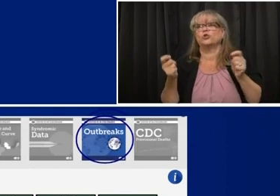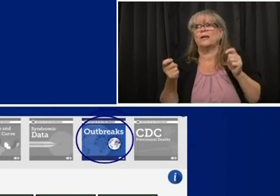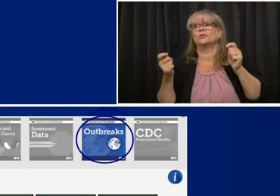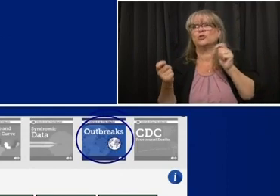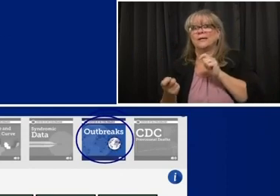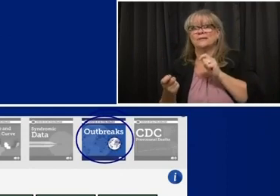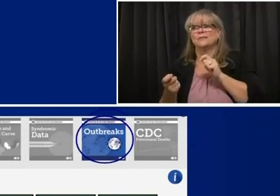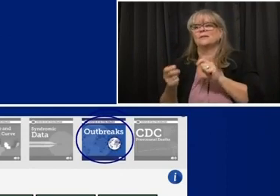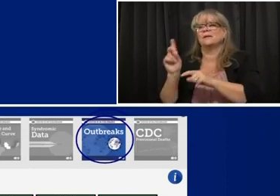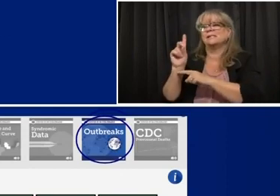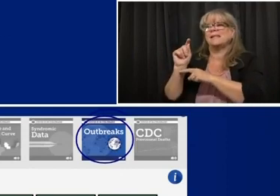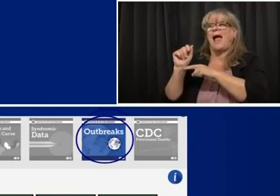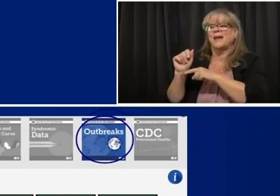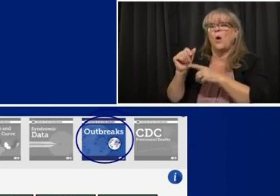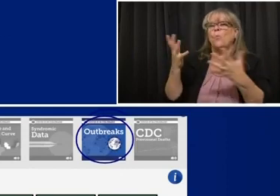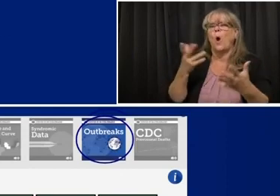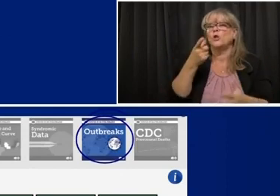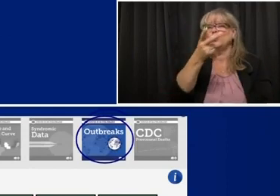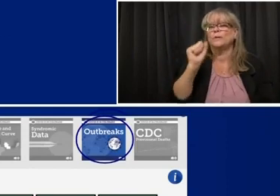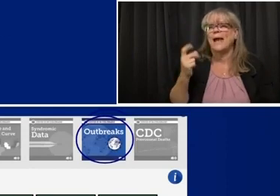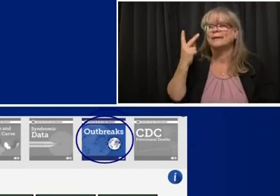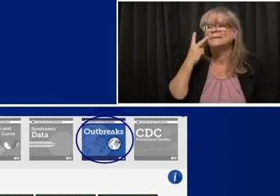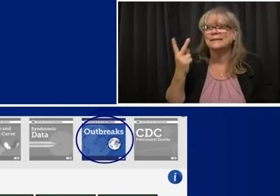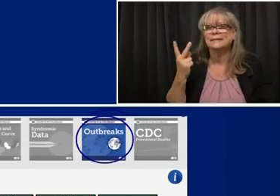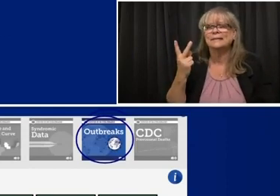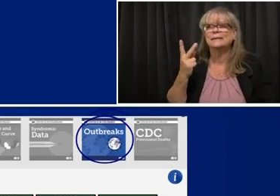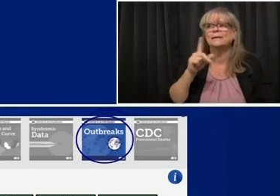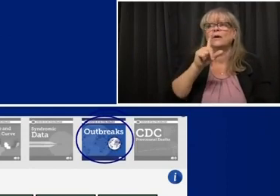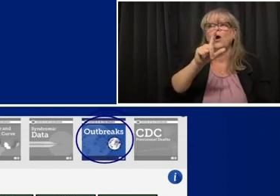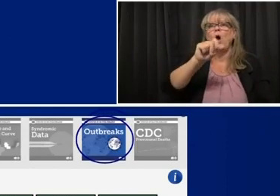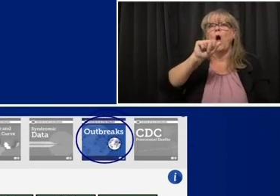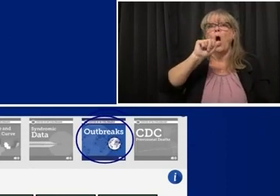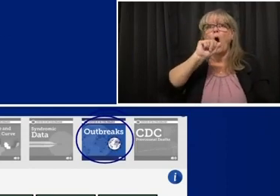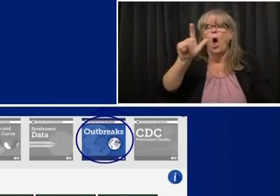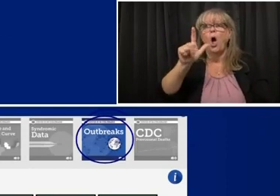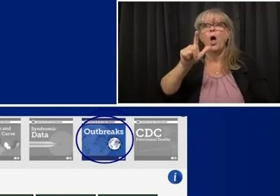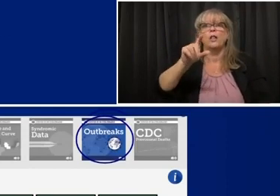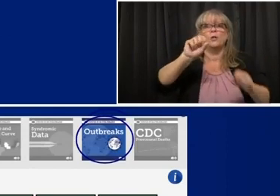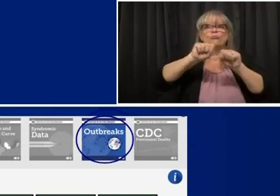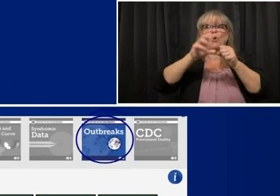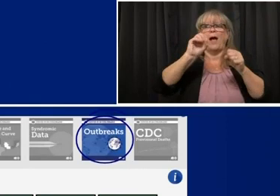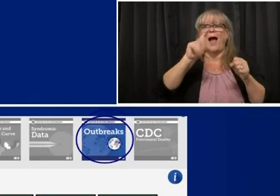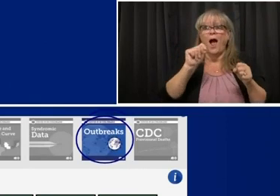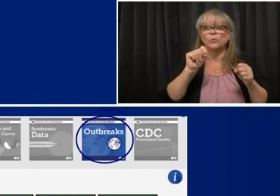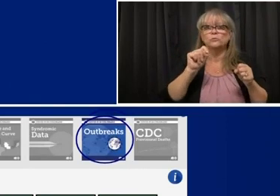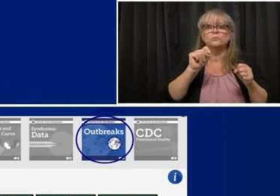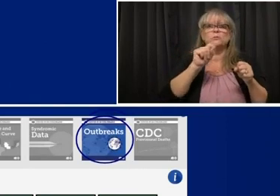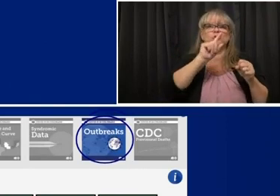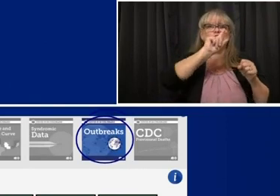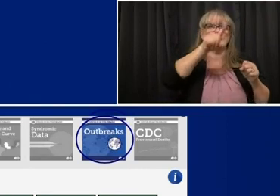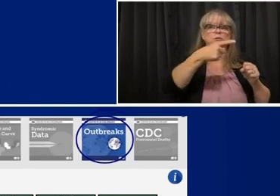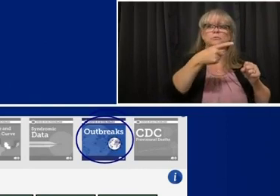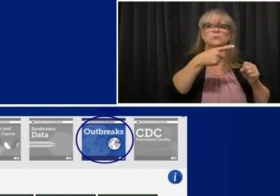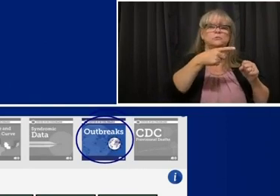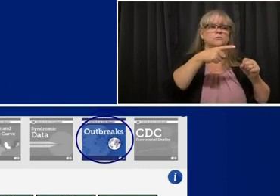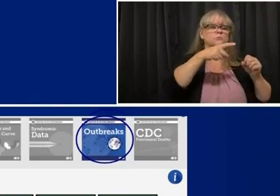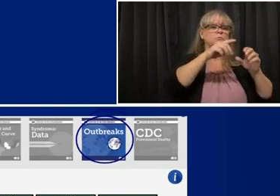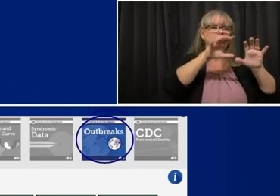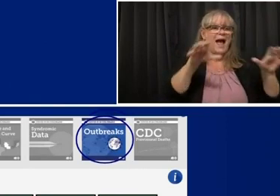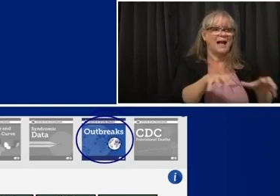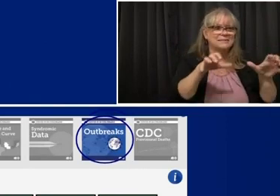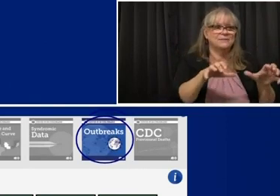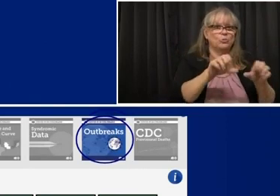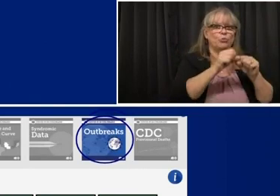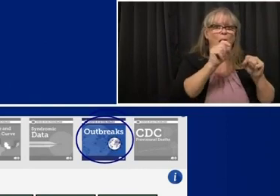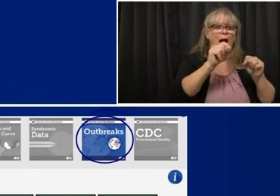ability to look at all outbreaks that have occurred in a county, or you can look at just active outbreaks in a county. And so what I'm showing you here